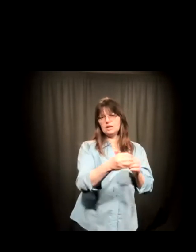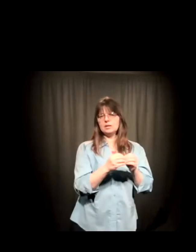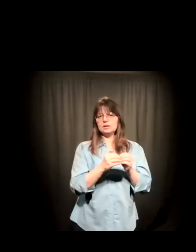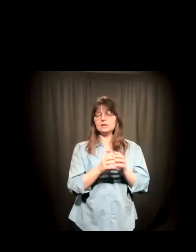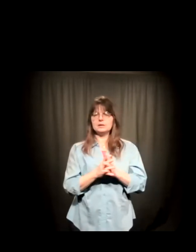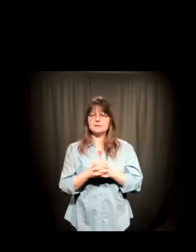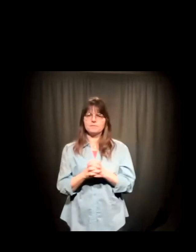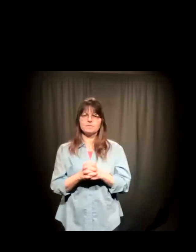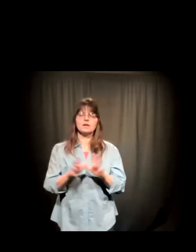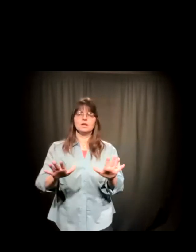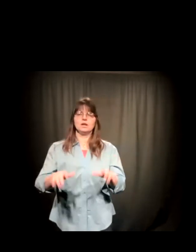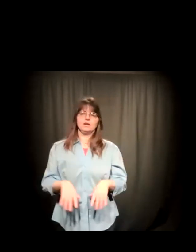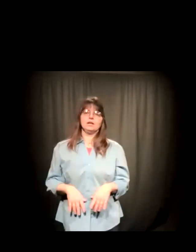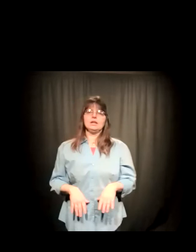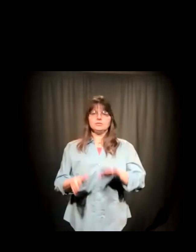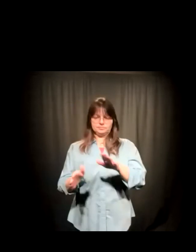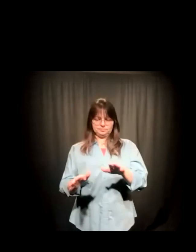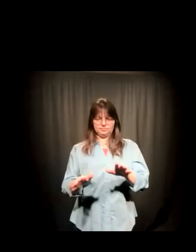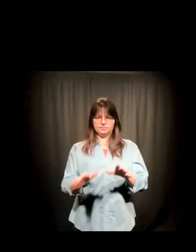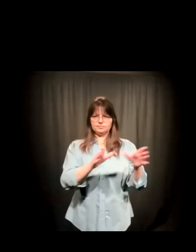So I came to this work, to this book,